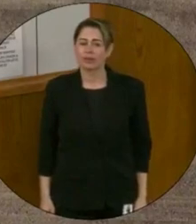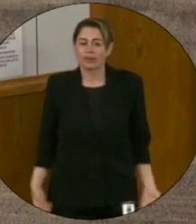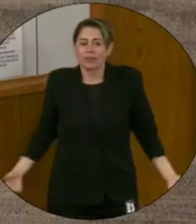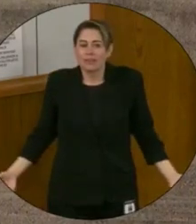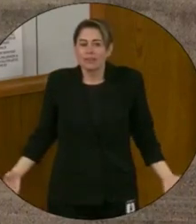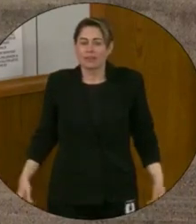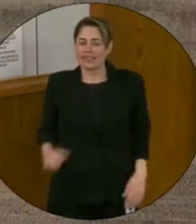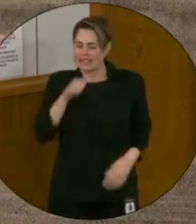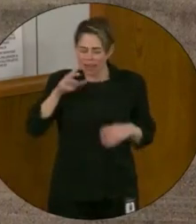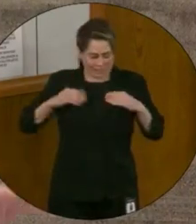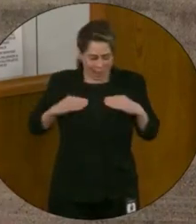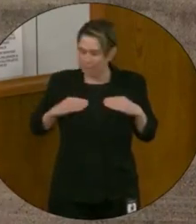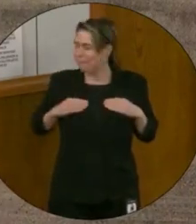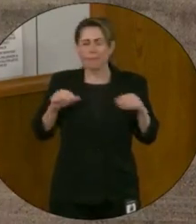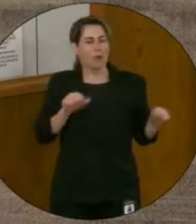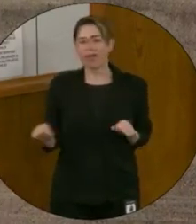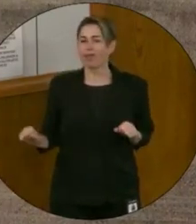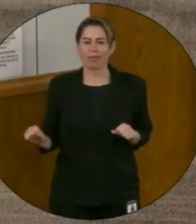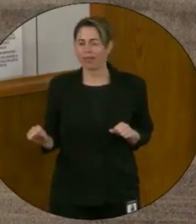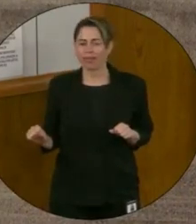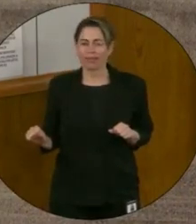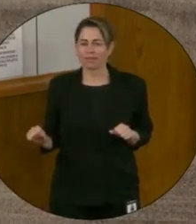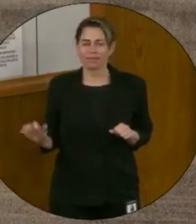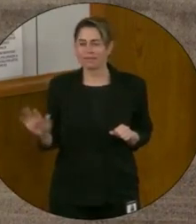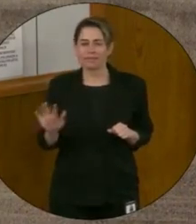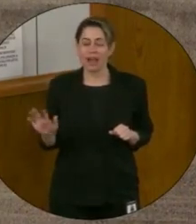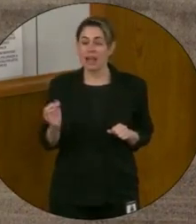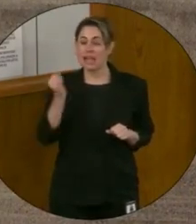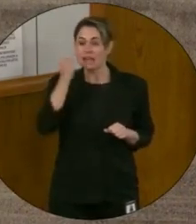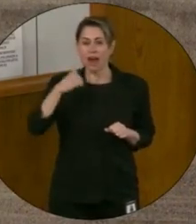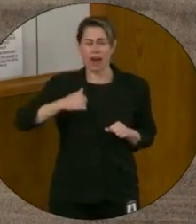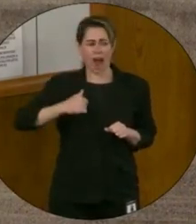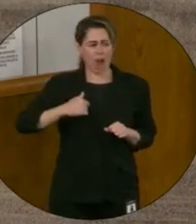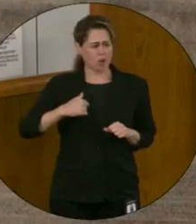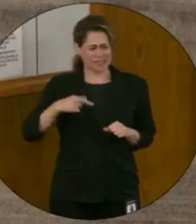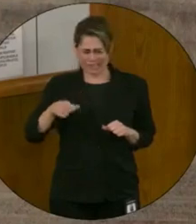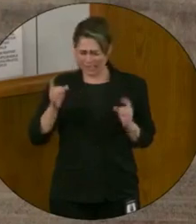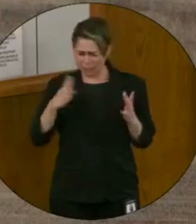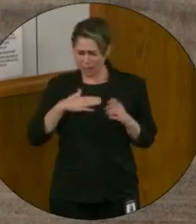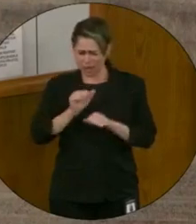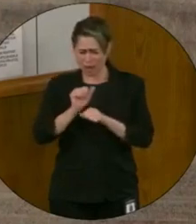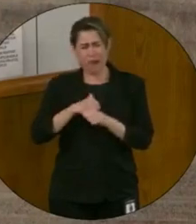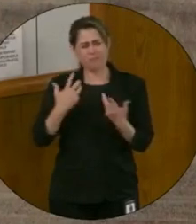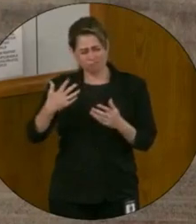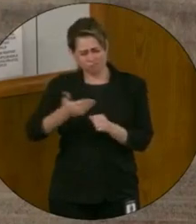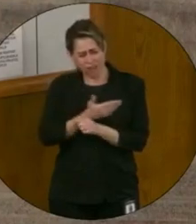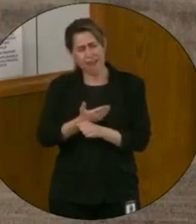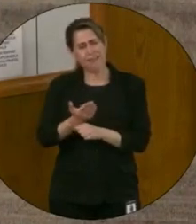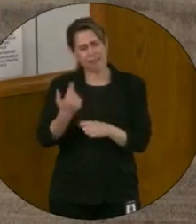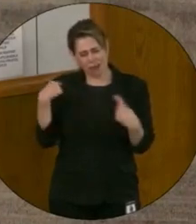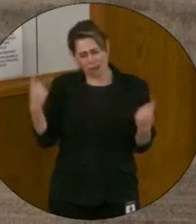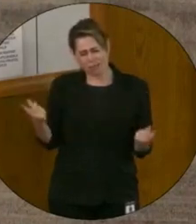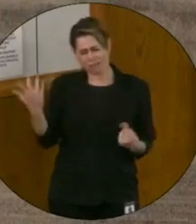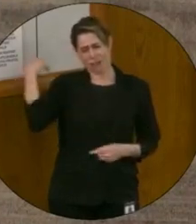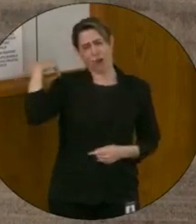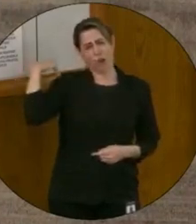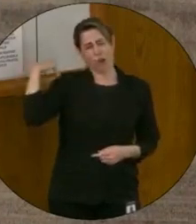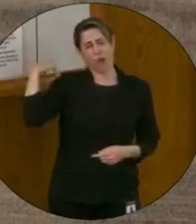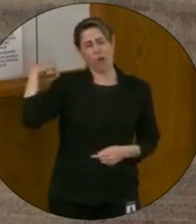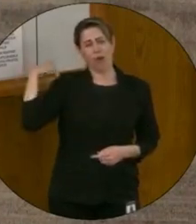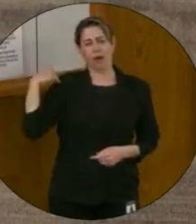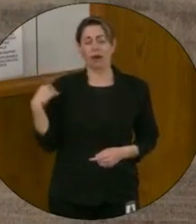is unacceptable. If I was this bad at my job, I would have been fired a long time ago. And that's